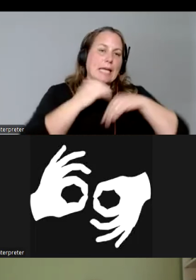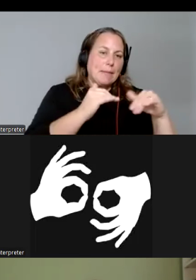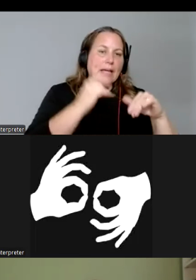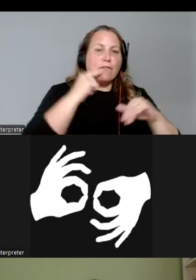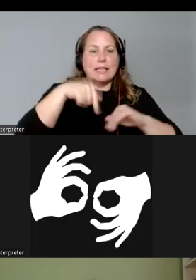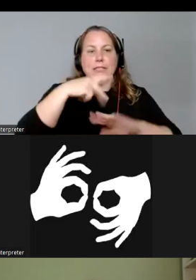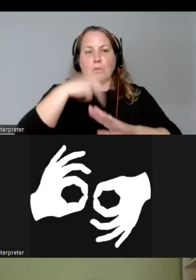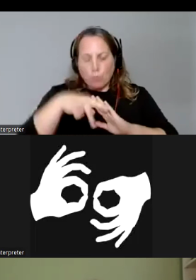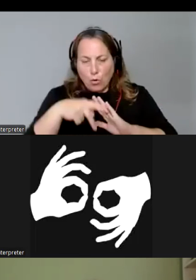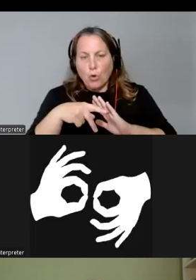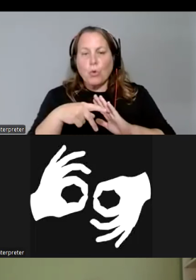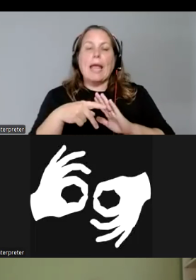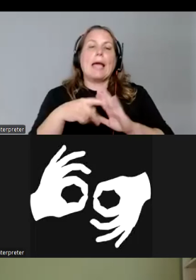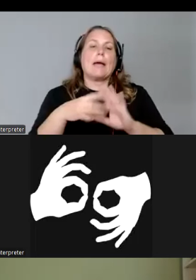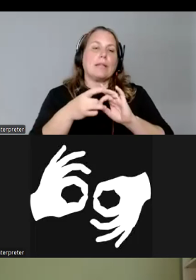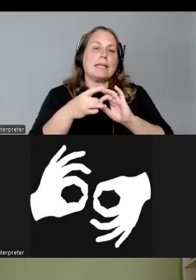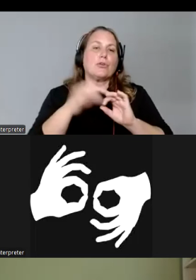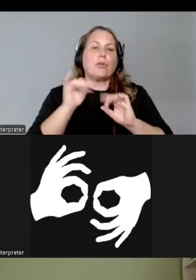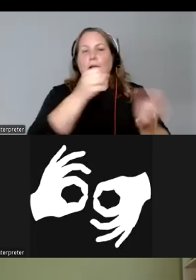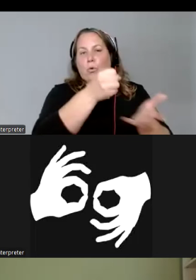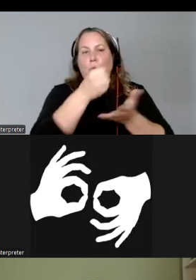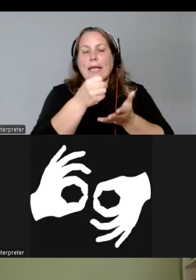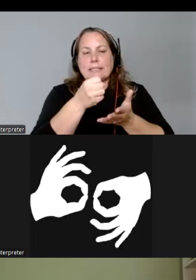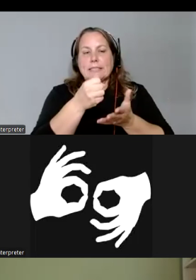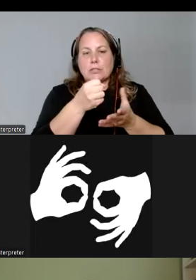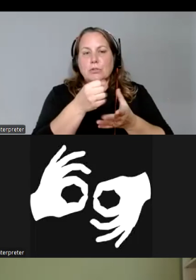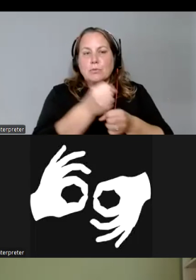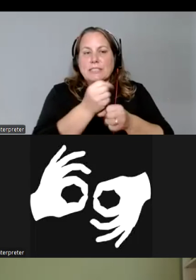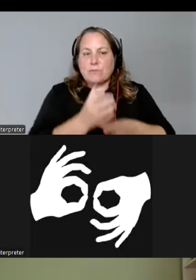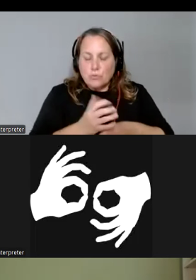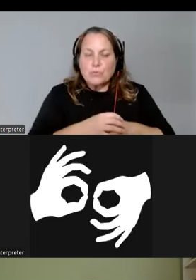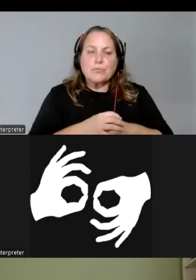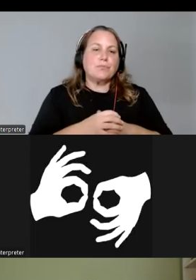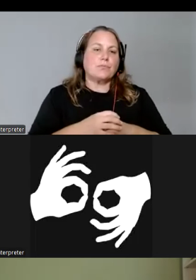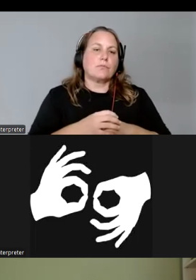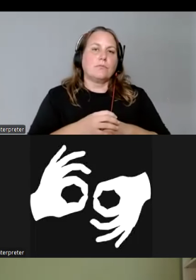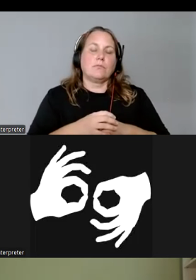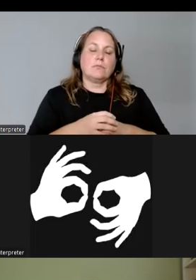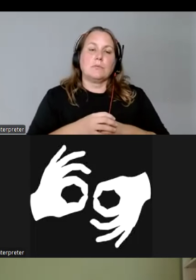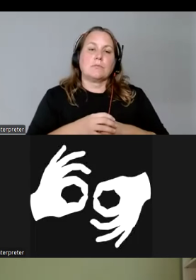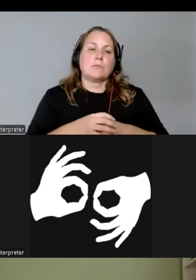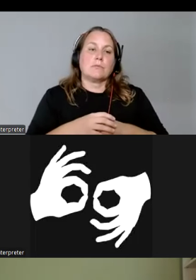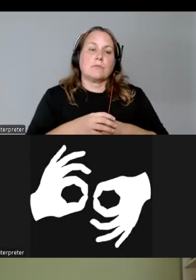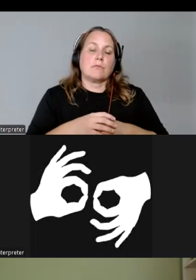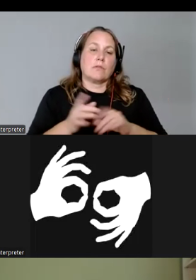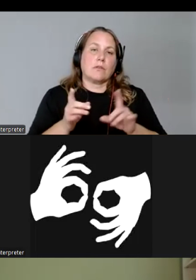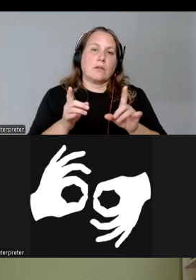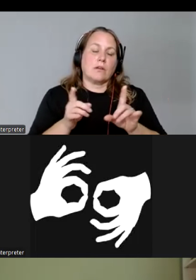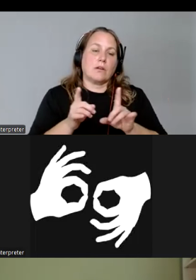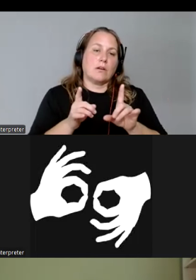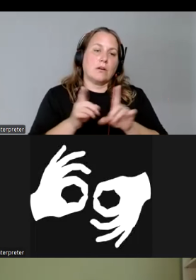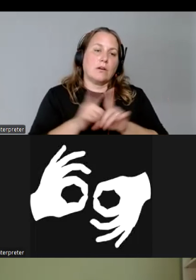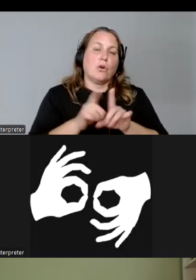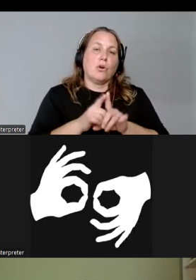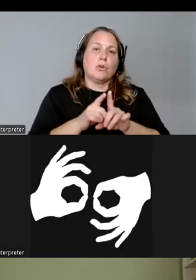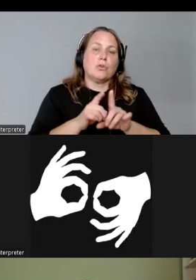for grant recipients. And then you will have, you will be connected with the library branches, and